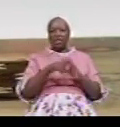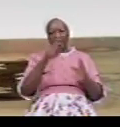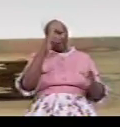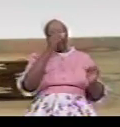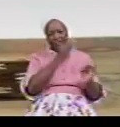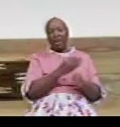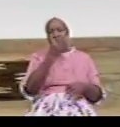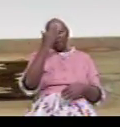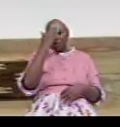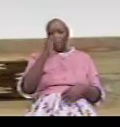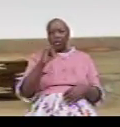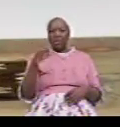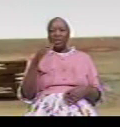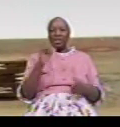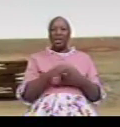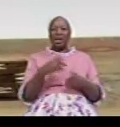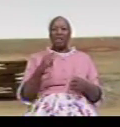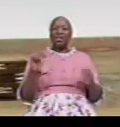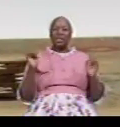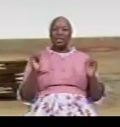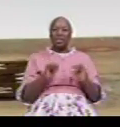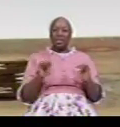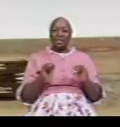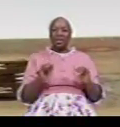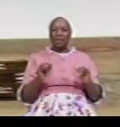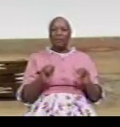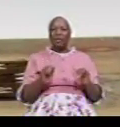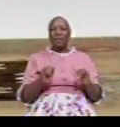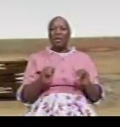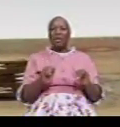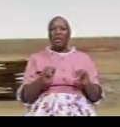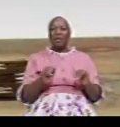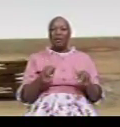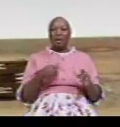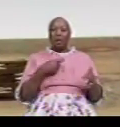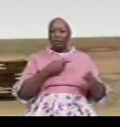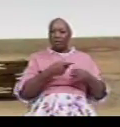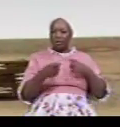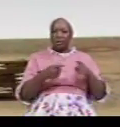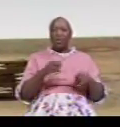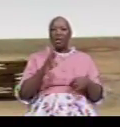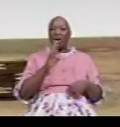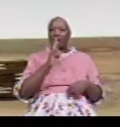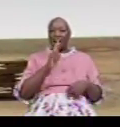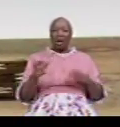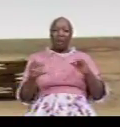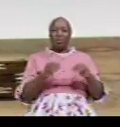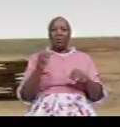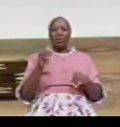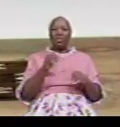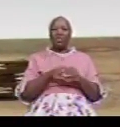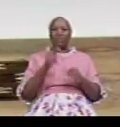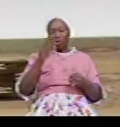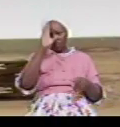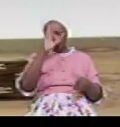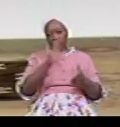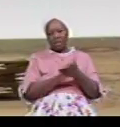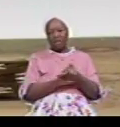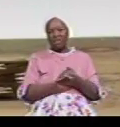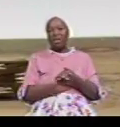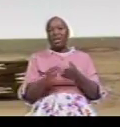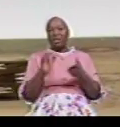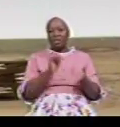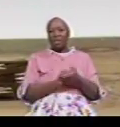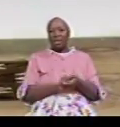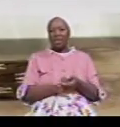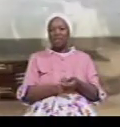knowing that the same afflictions are accomplished in your brethren that are